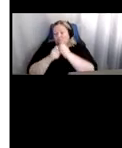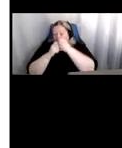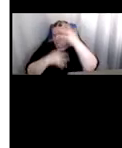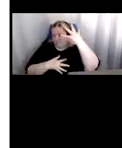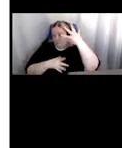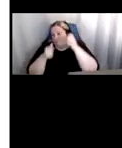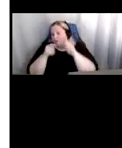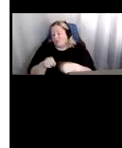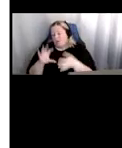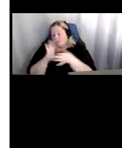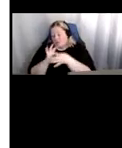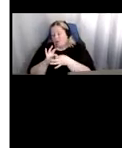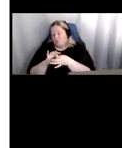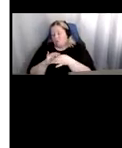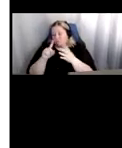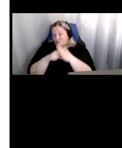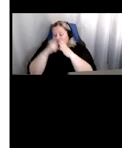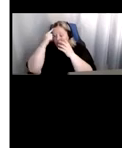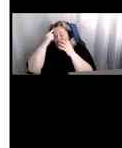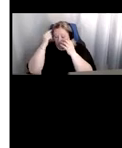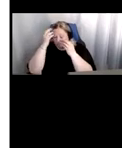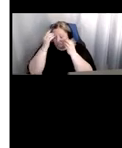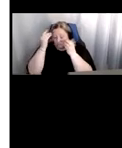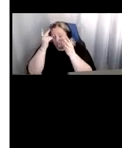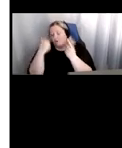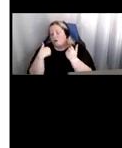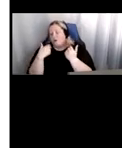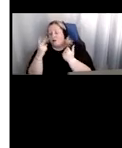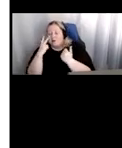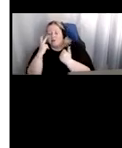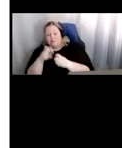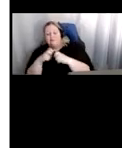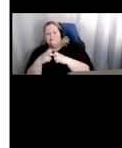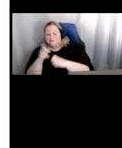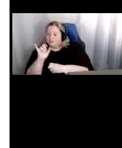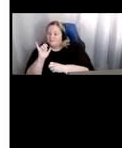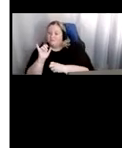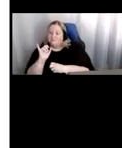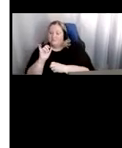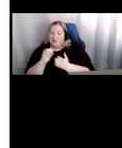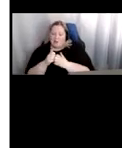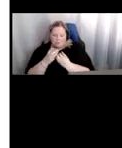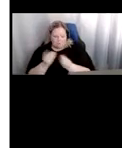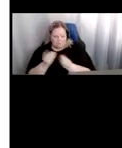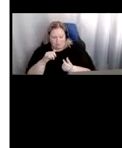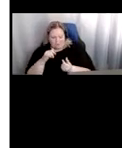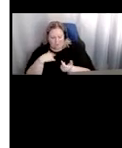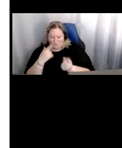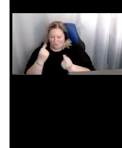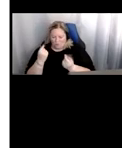connect, but just to get your brain thinking about, okay, I see this problem. How can we solve this? What can be